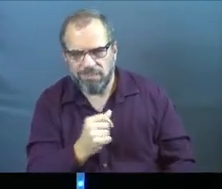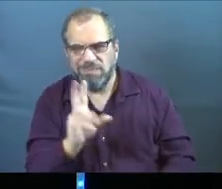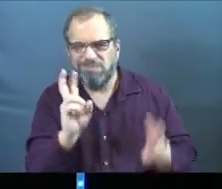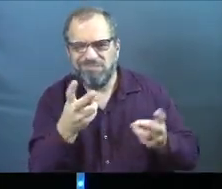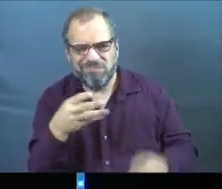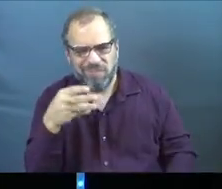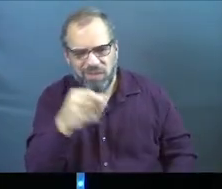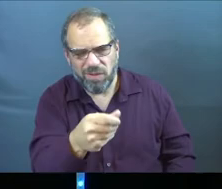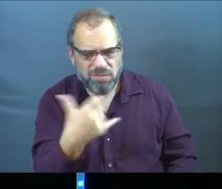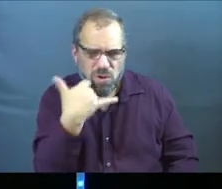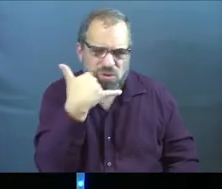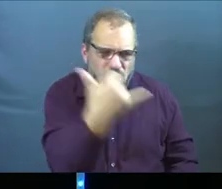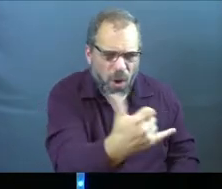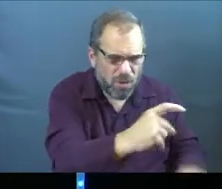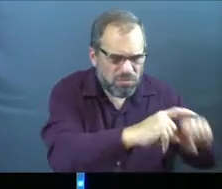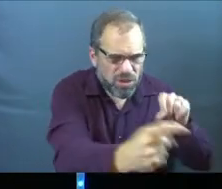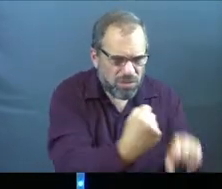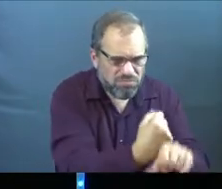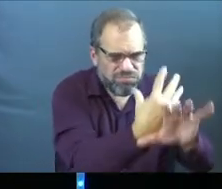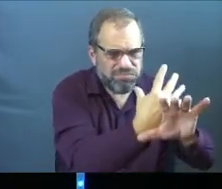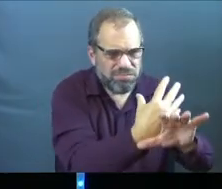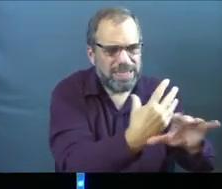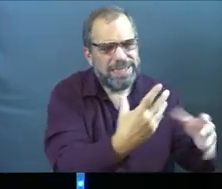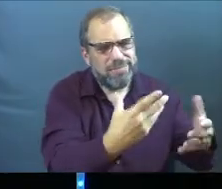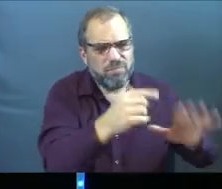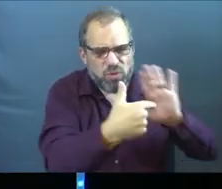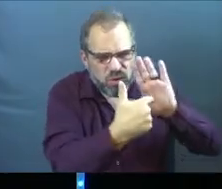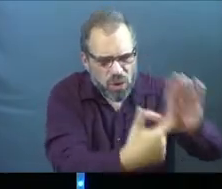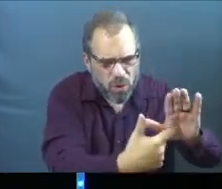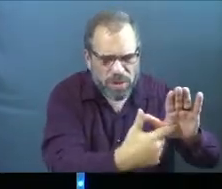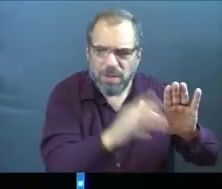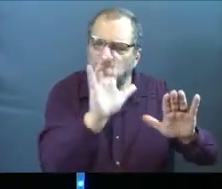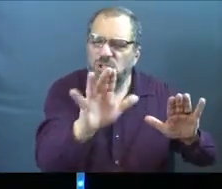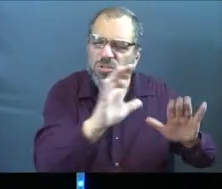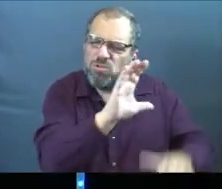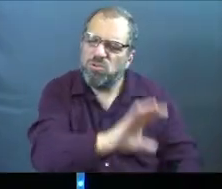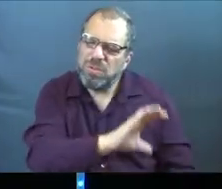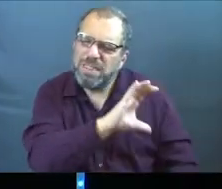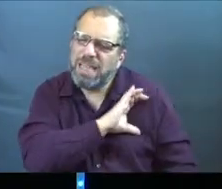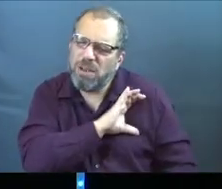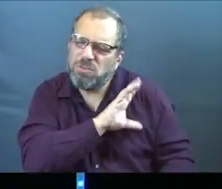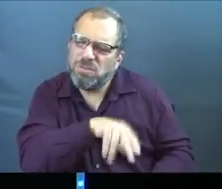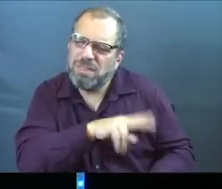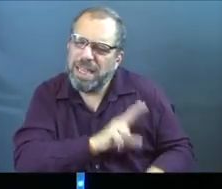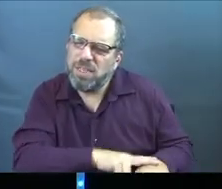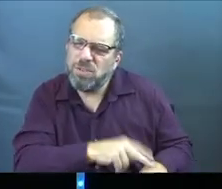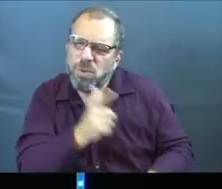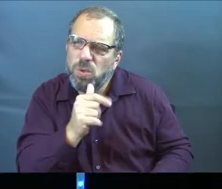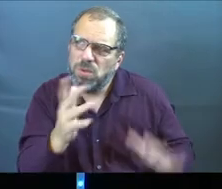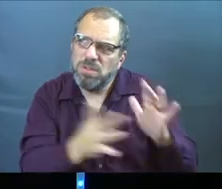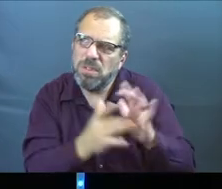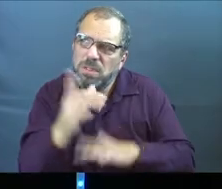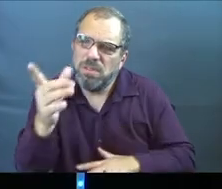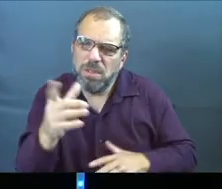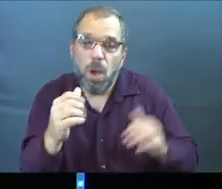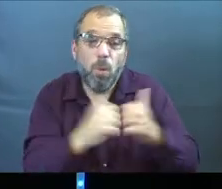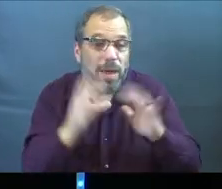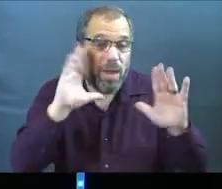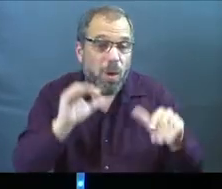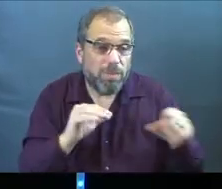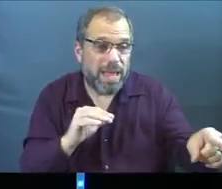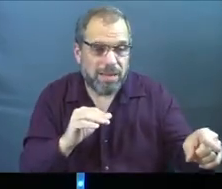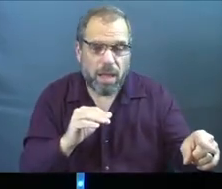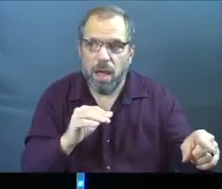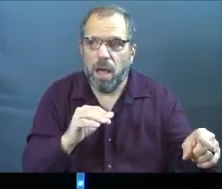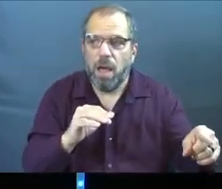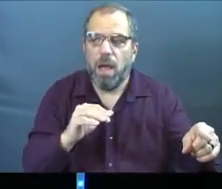a good time to pick up the phone and call that person and begin to show them just in your character and your nature who Jesus is, with the hope that one day